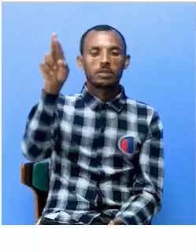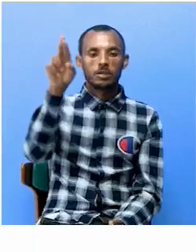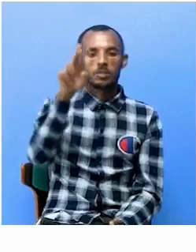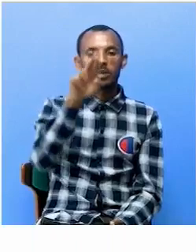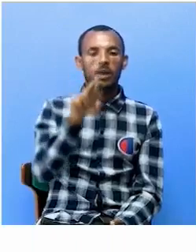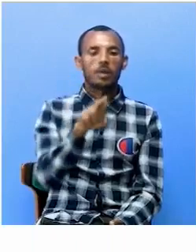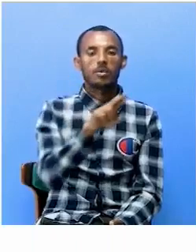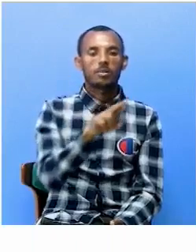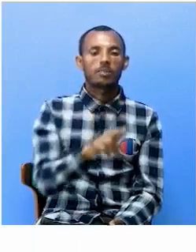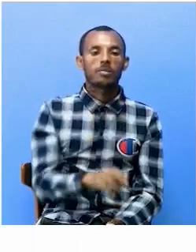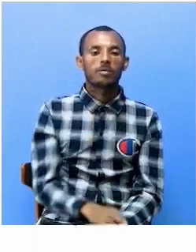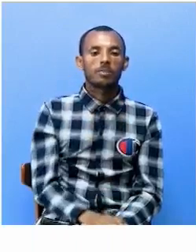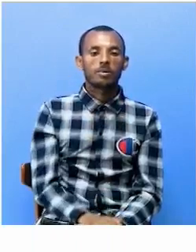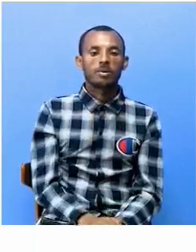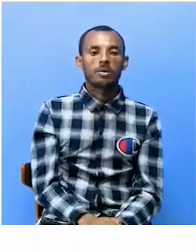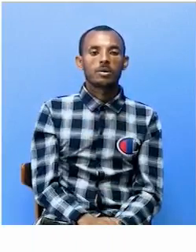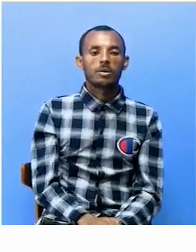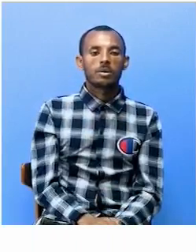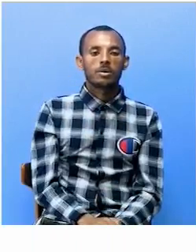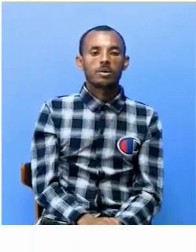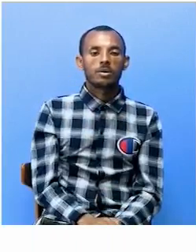of